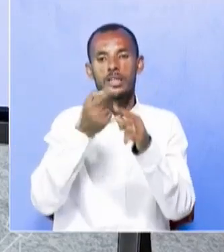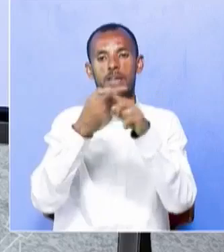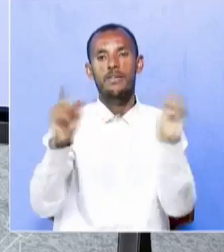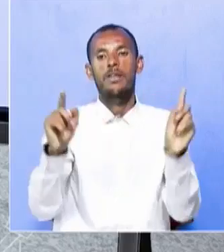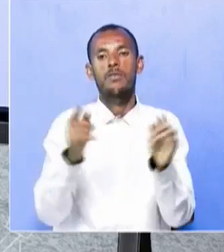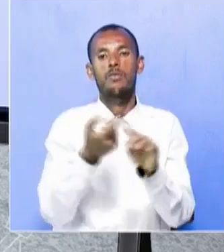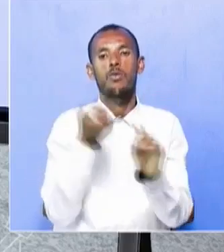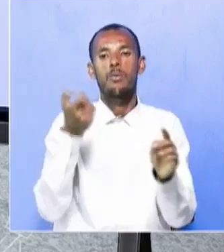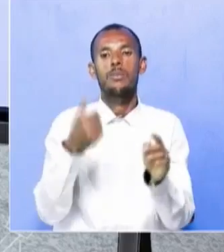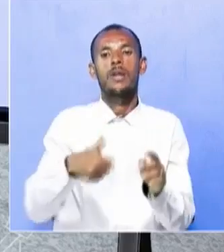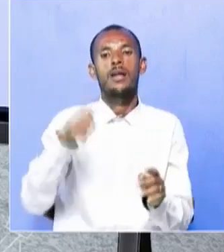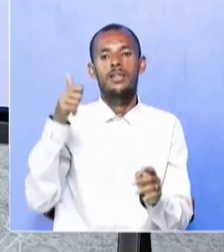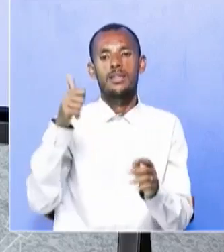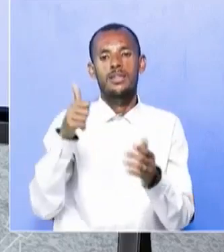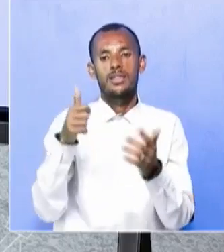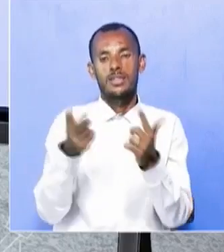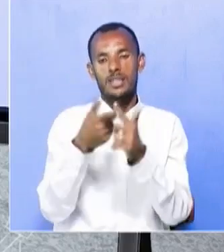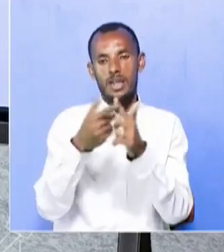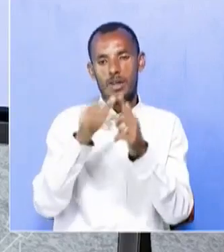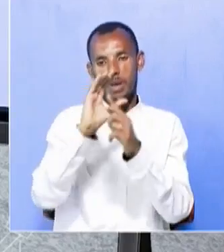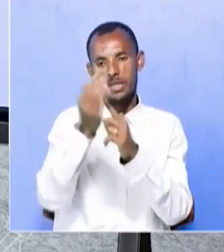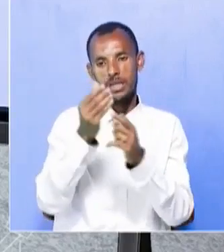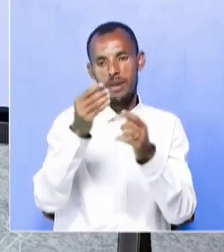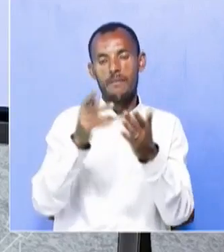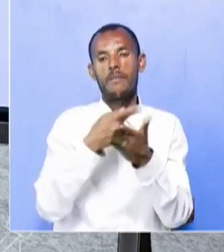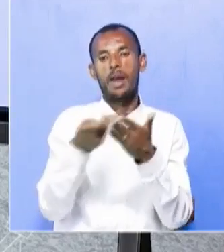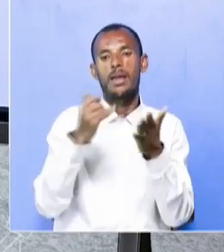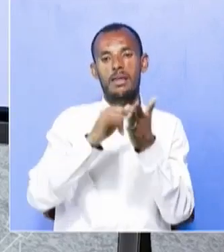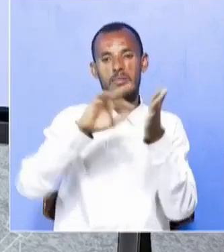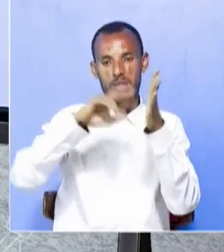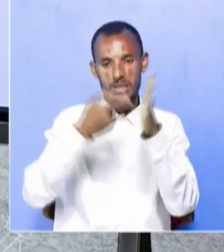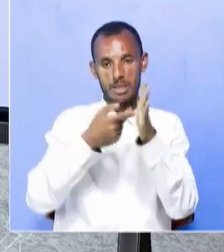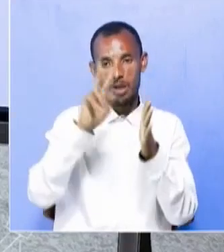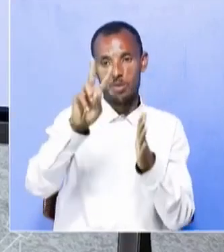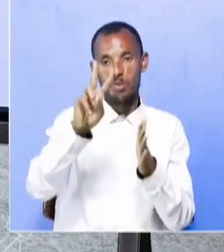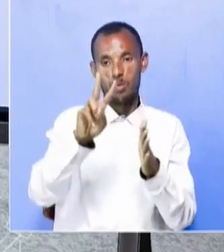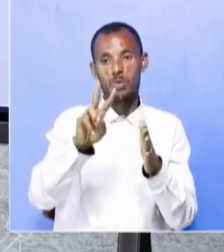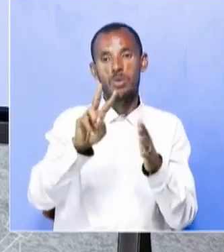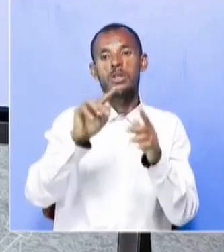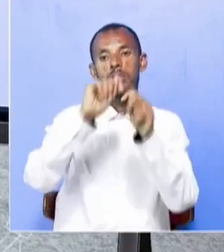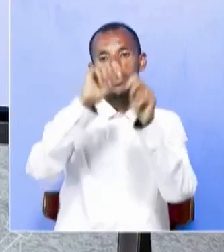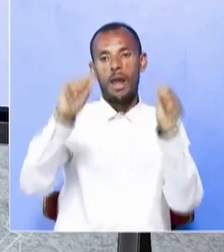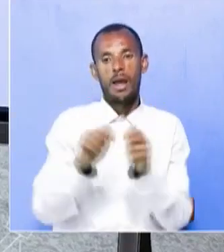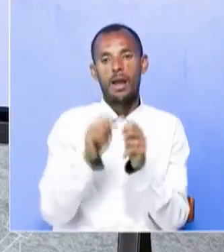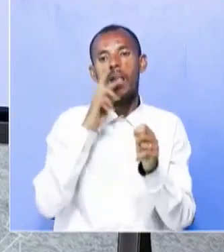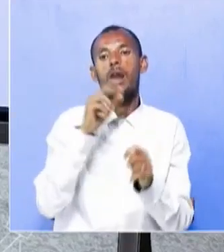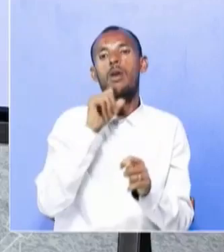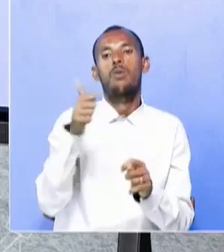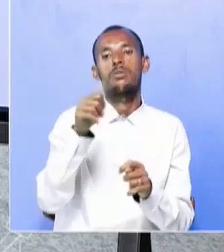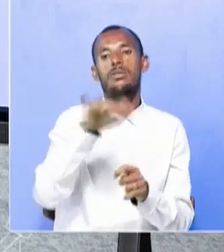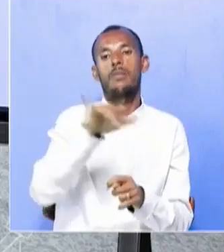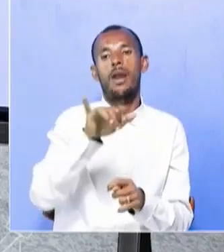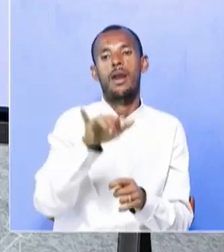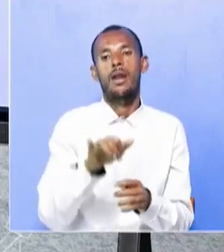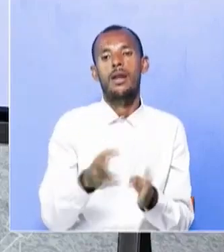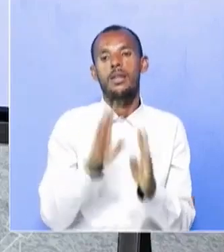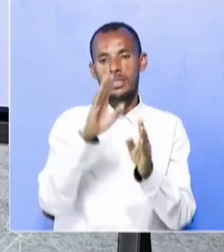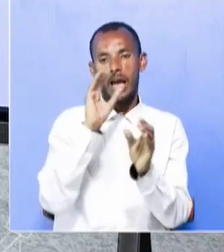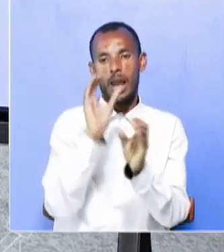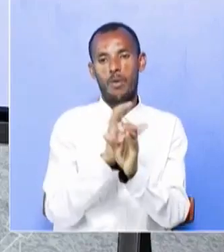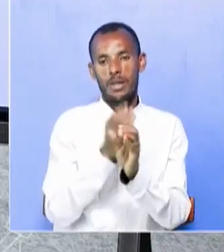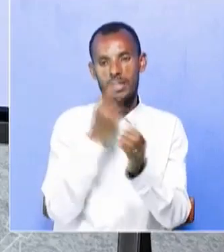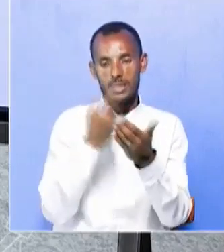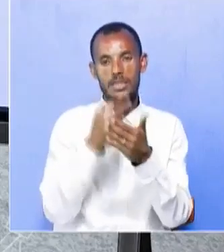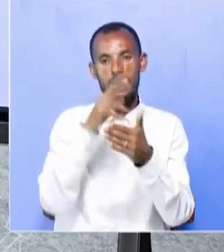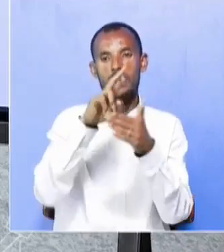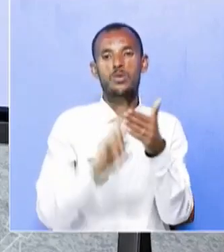other, the second condition fails. That means the two triangles are not similar. So let's keep calculating this